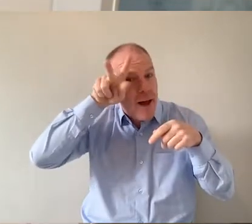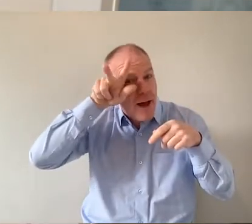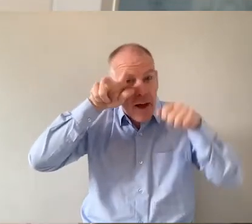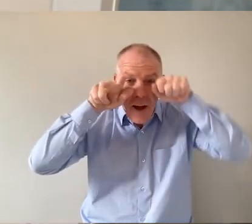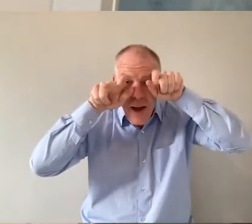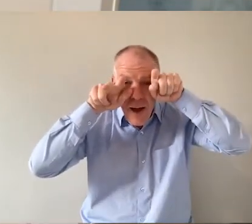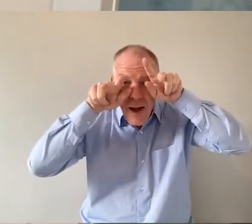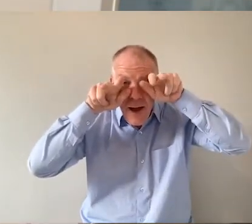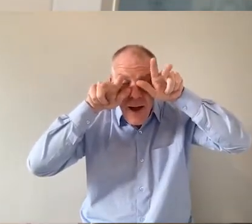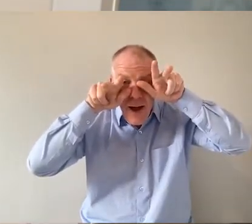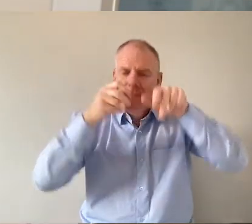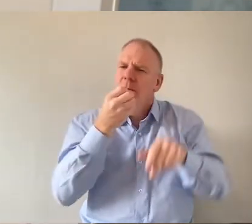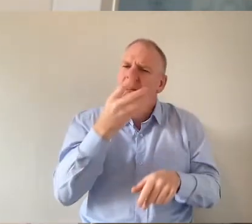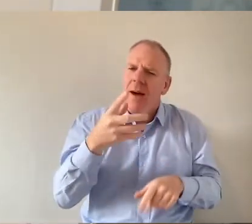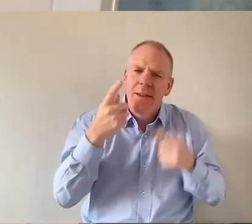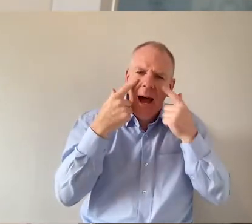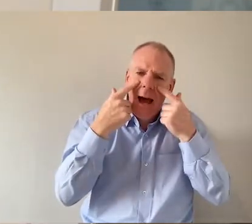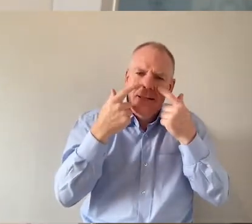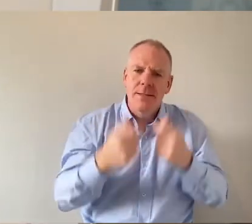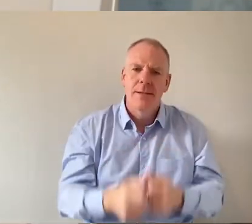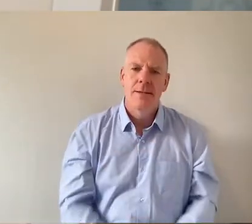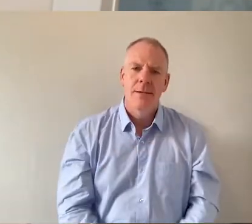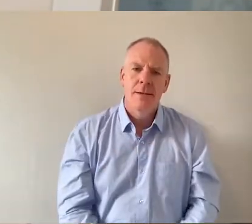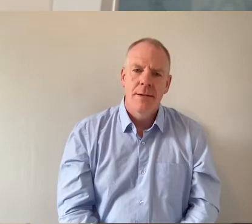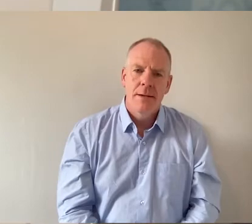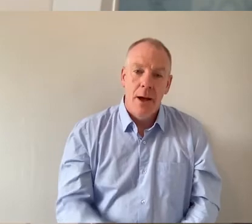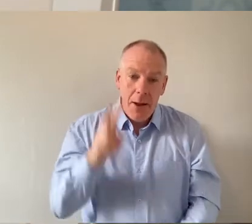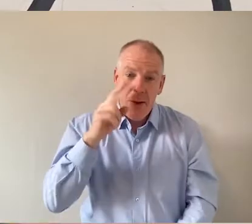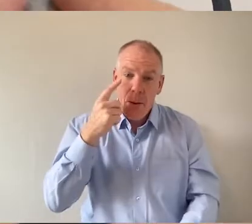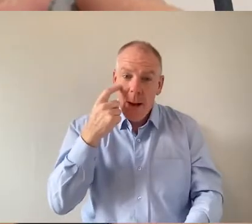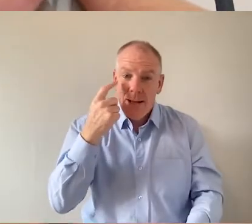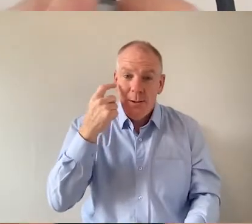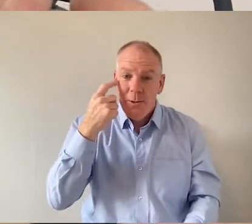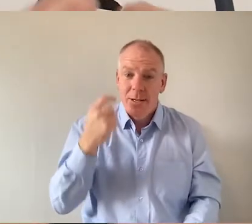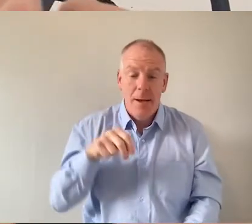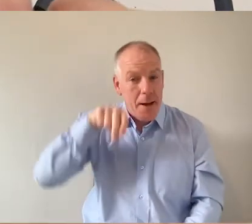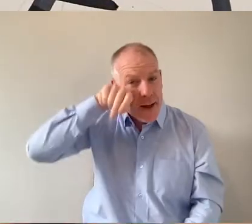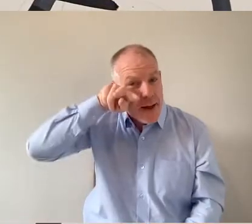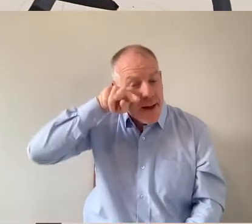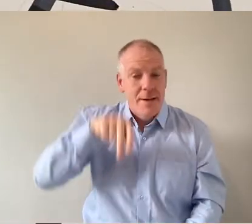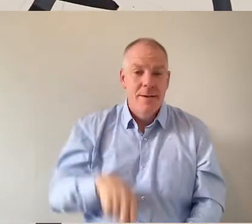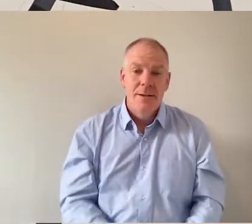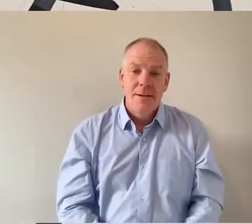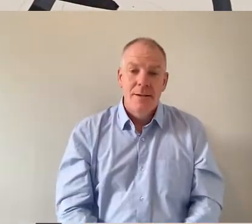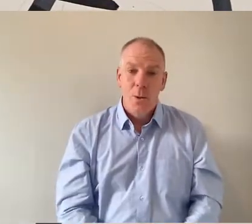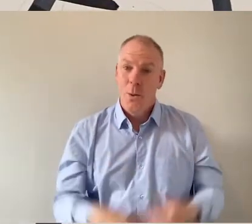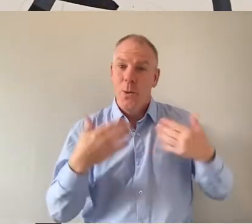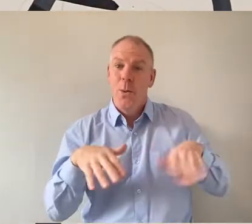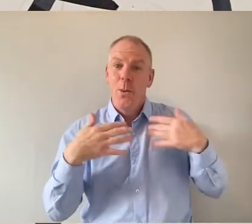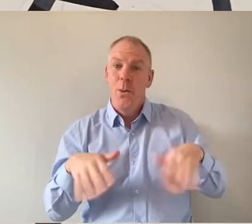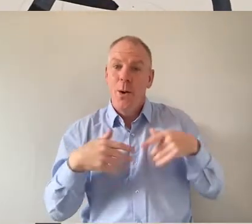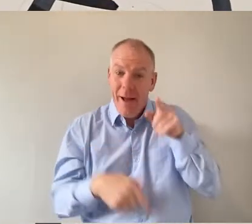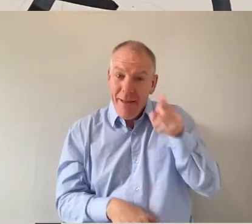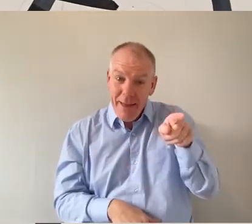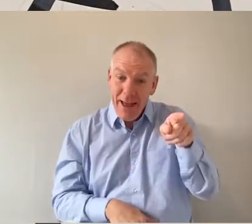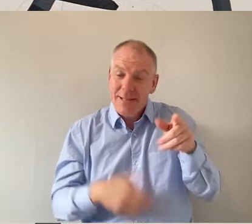And she has lovely, pretty eyes. So we're going to give her 1, 2, 3, and 1, 2, 3, like that. And